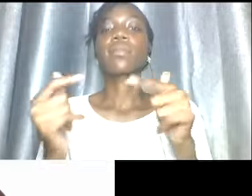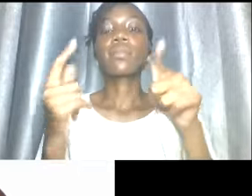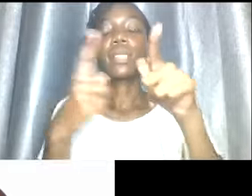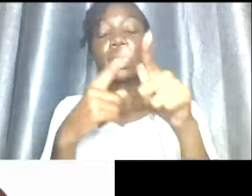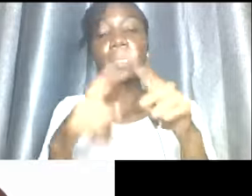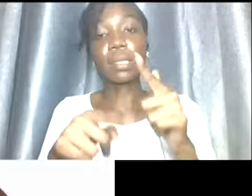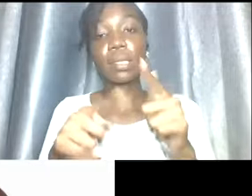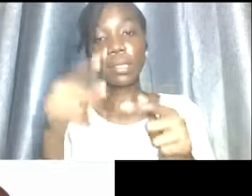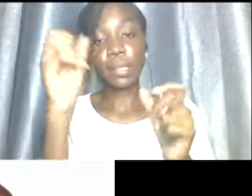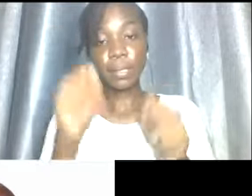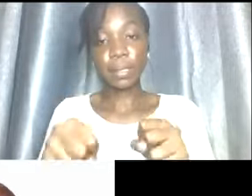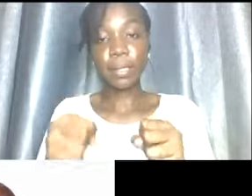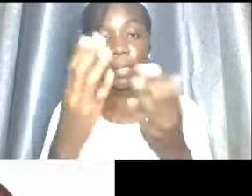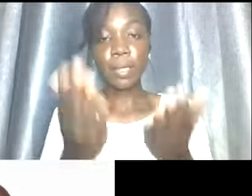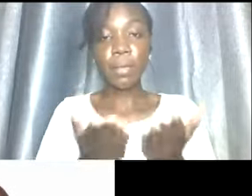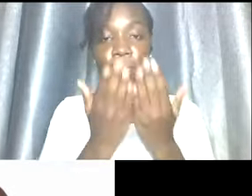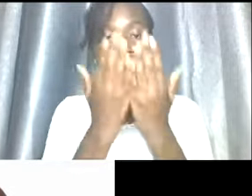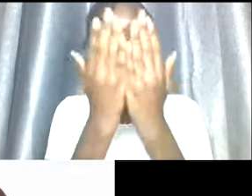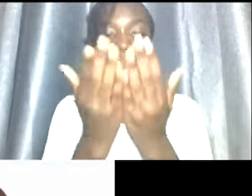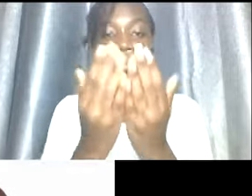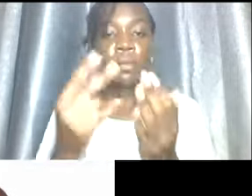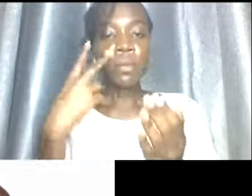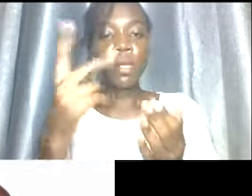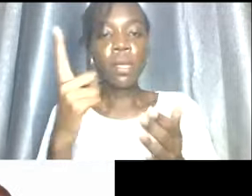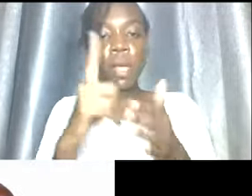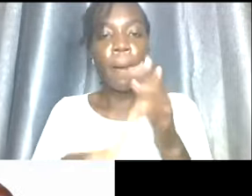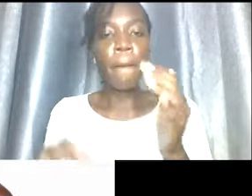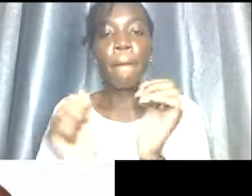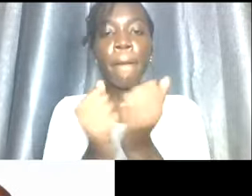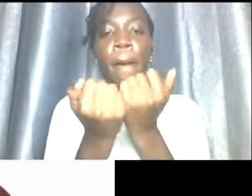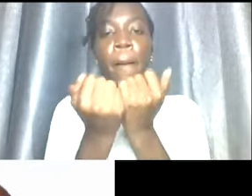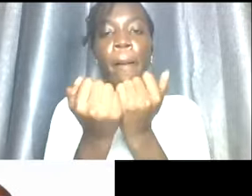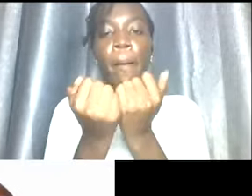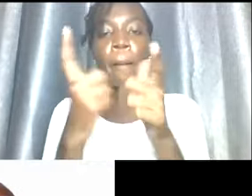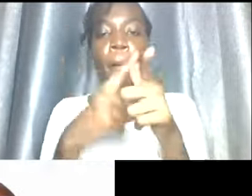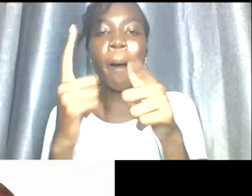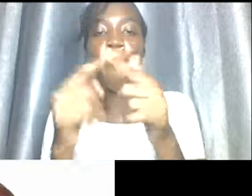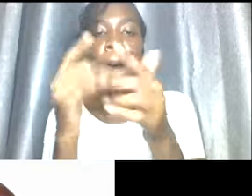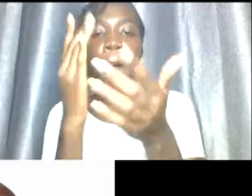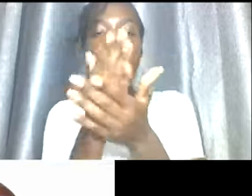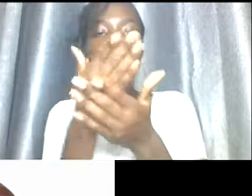can be offered, and always look to see what's happening and just tap into it.